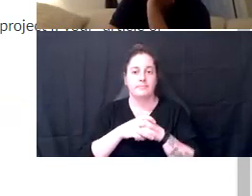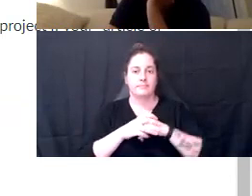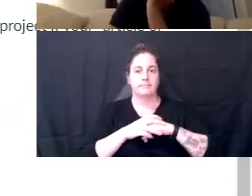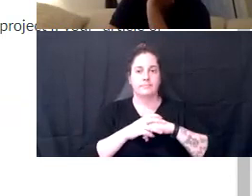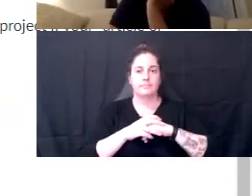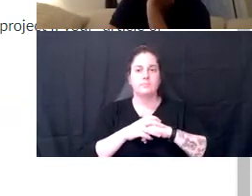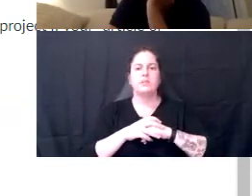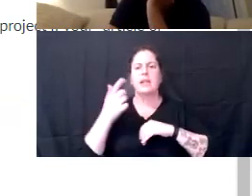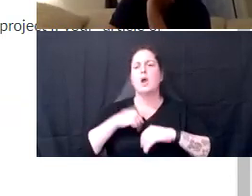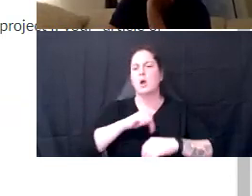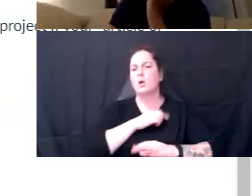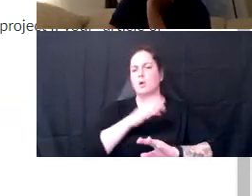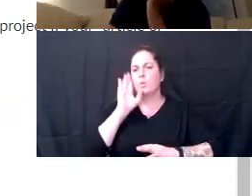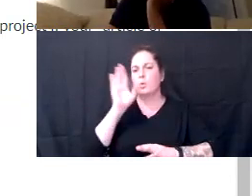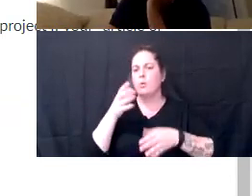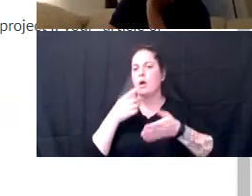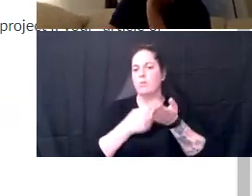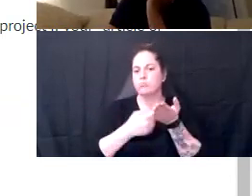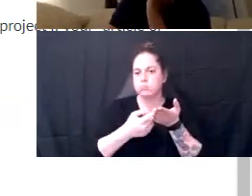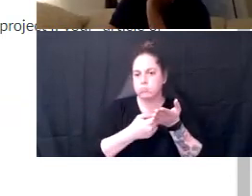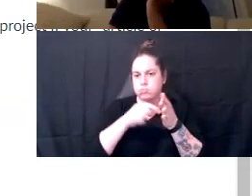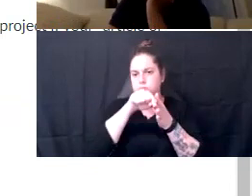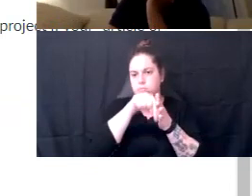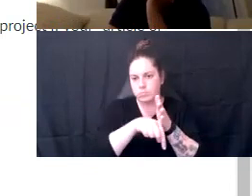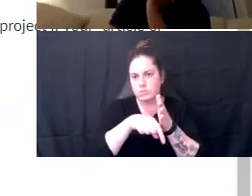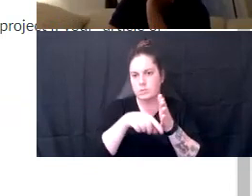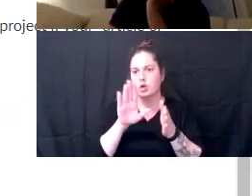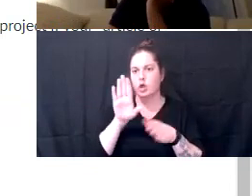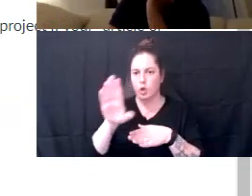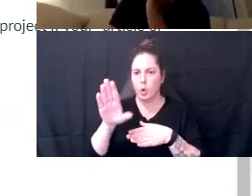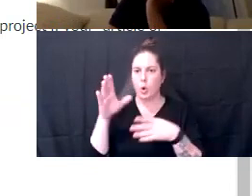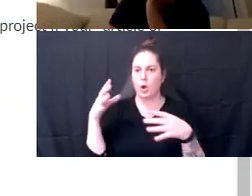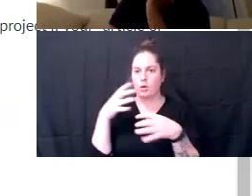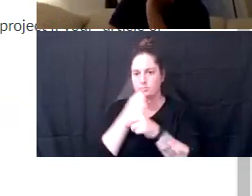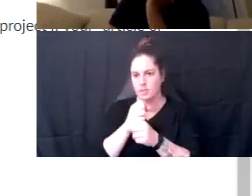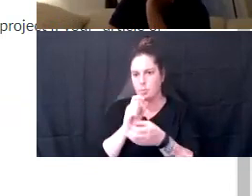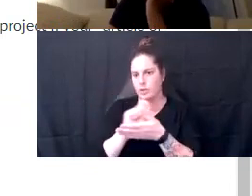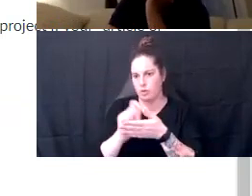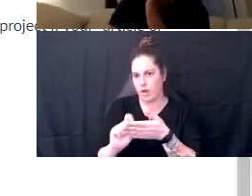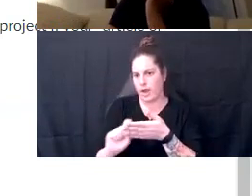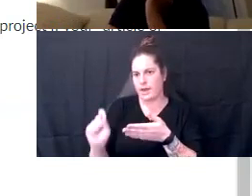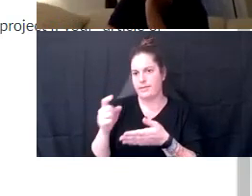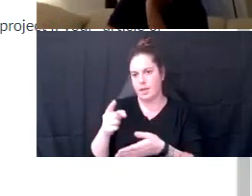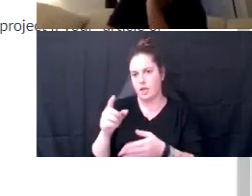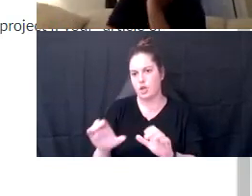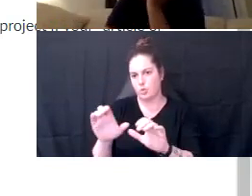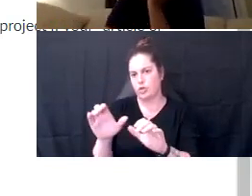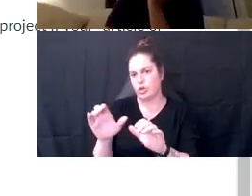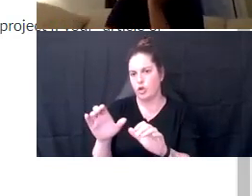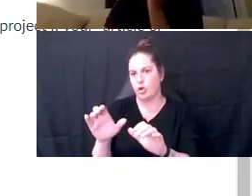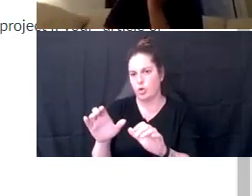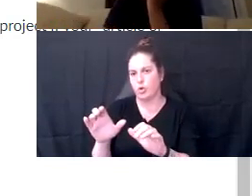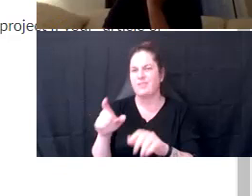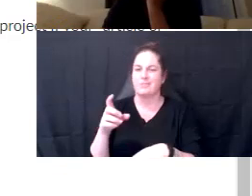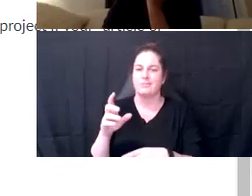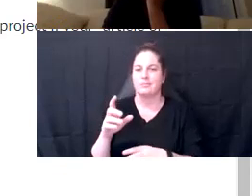And we'll talk more about the actual summary that you have to write, that you have to type. I'll